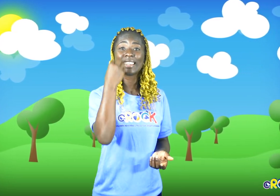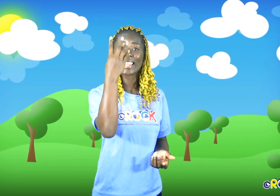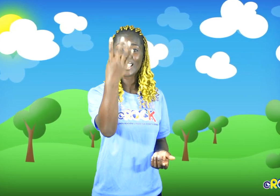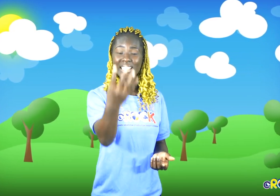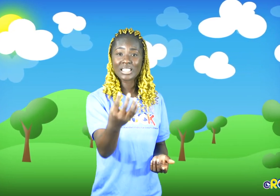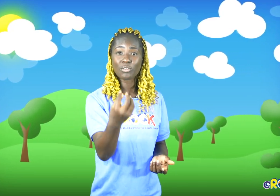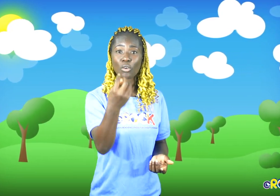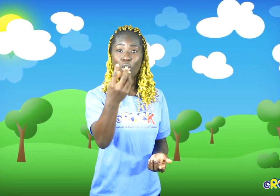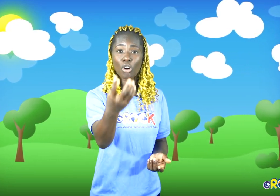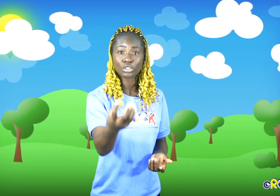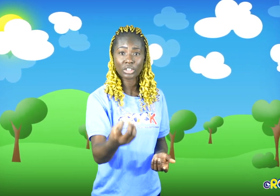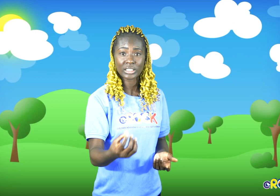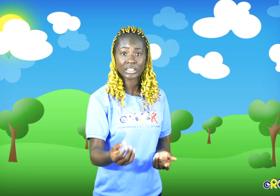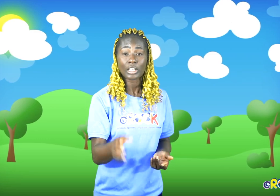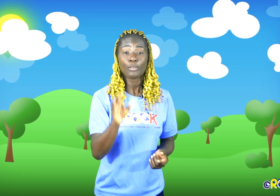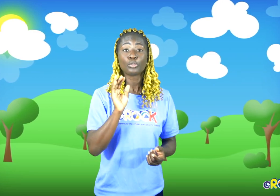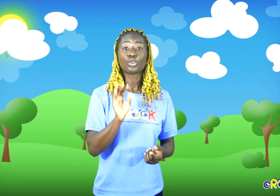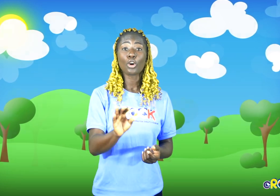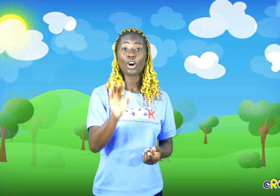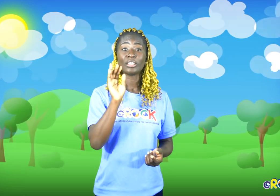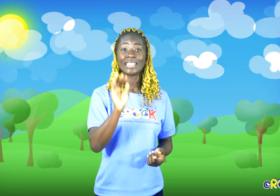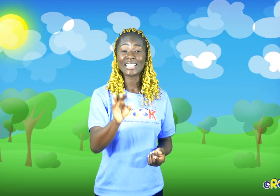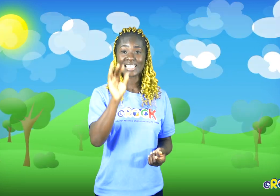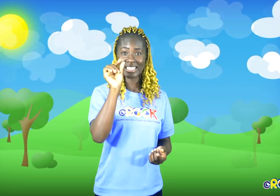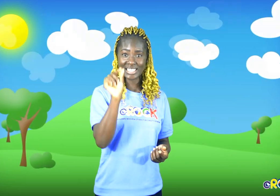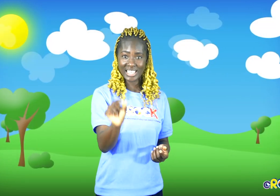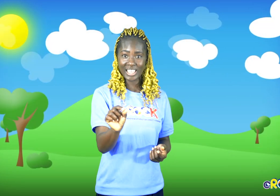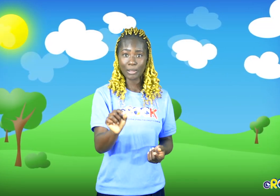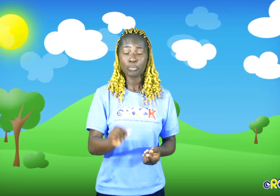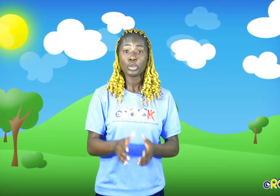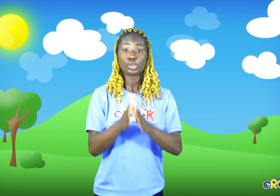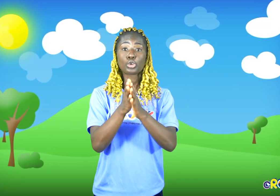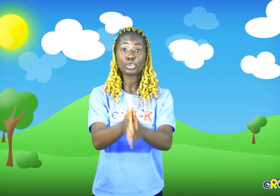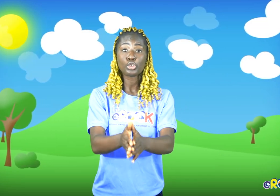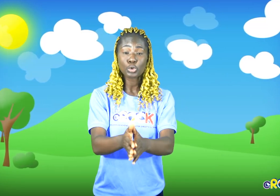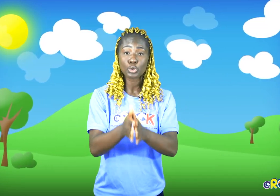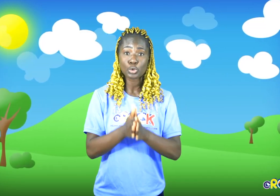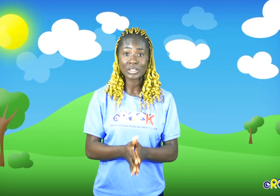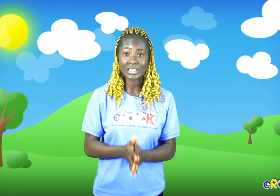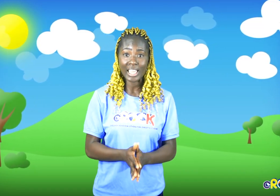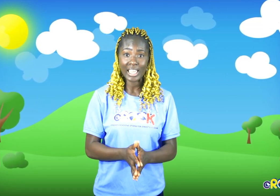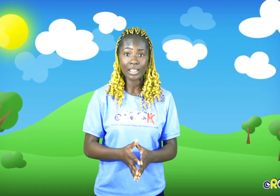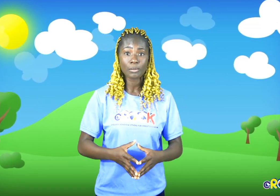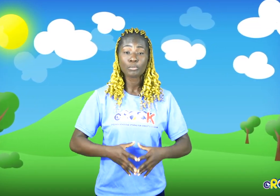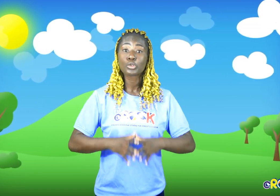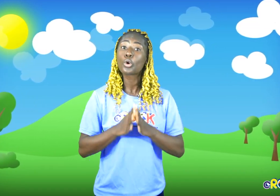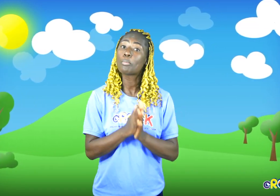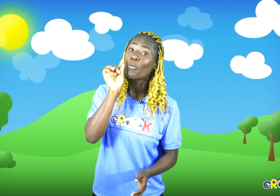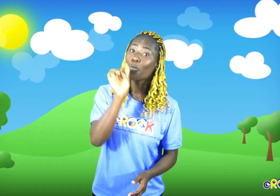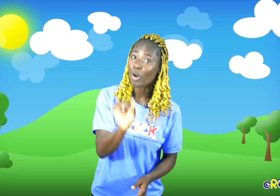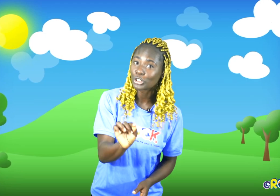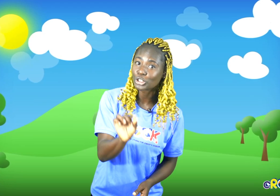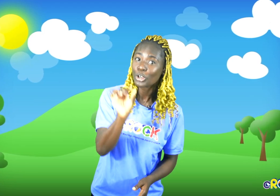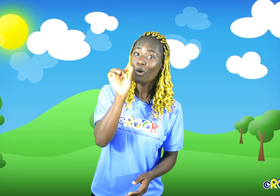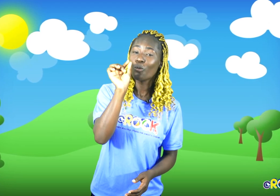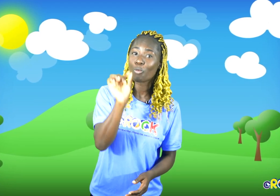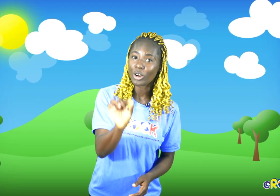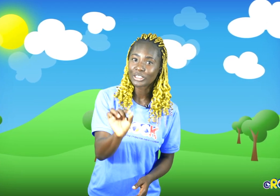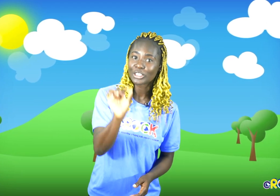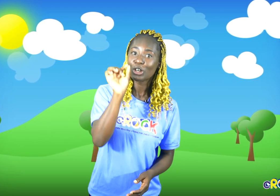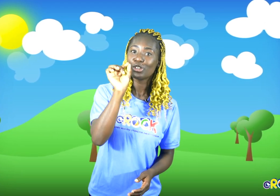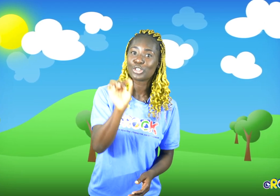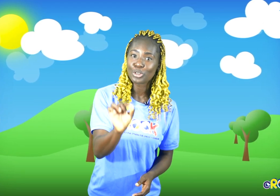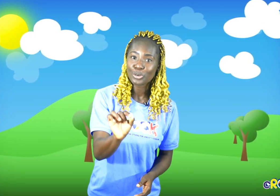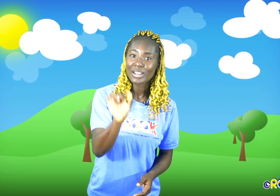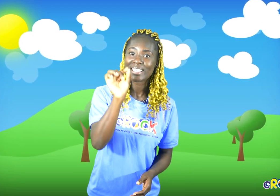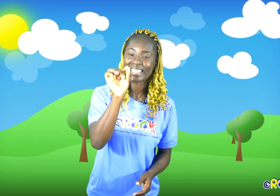with negative utterances. God is saying to you today to watch